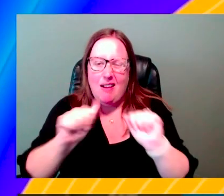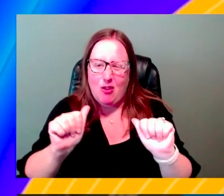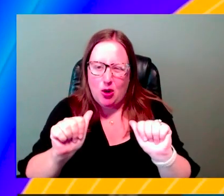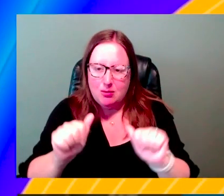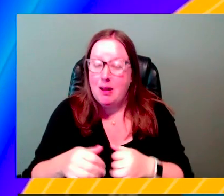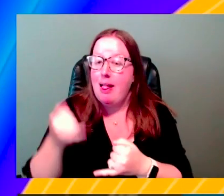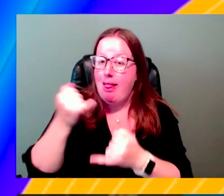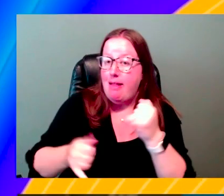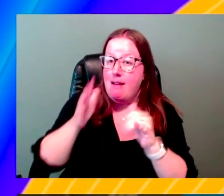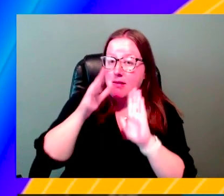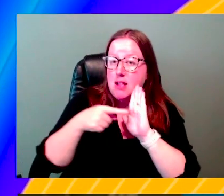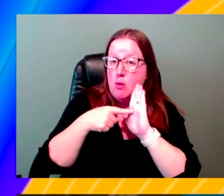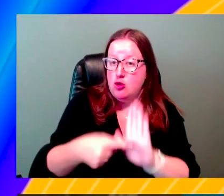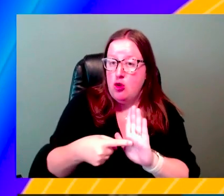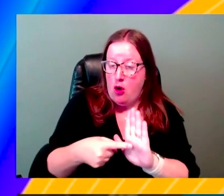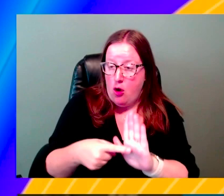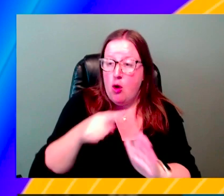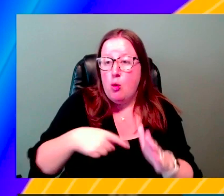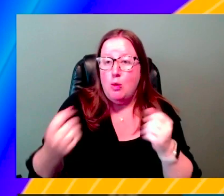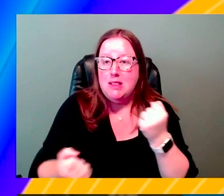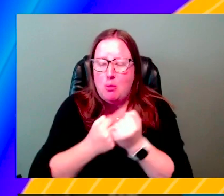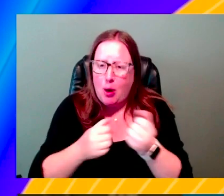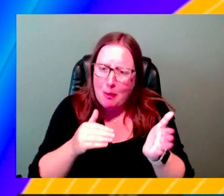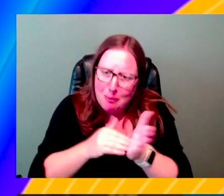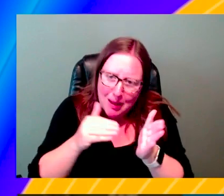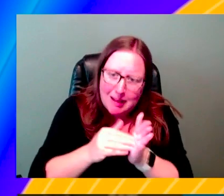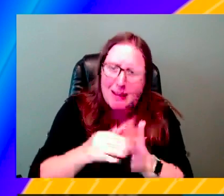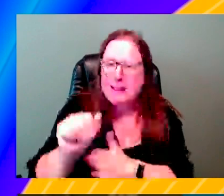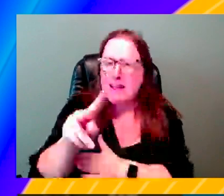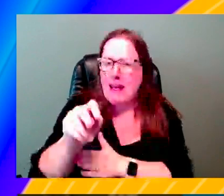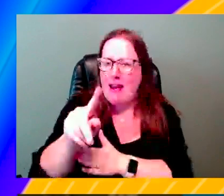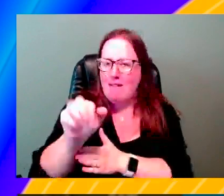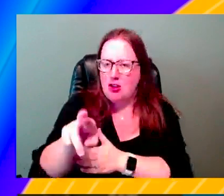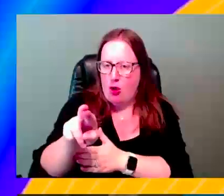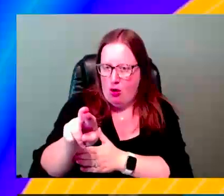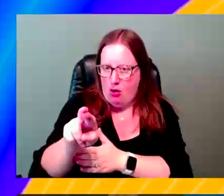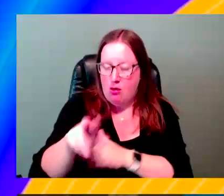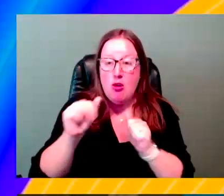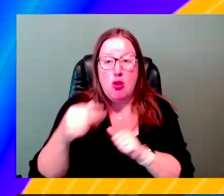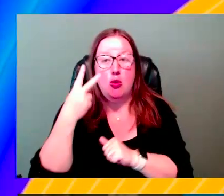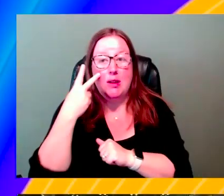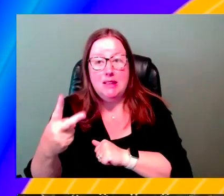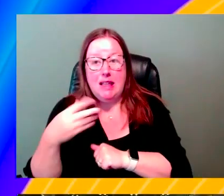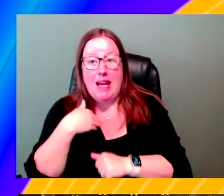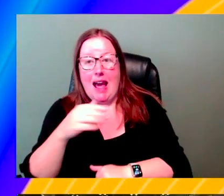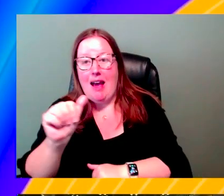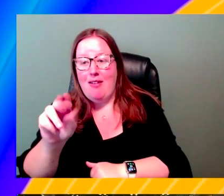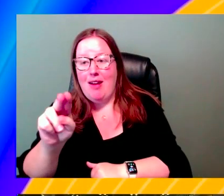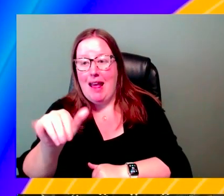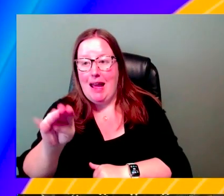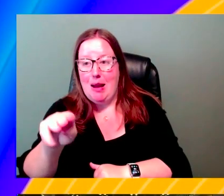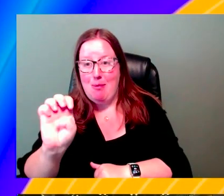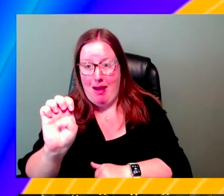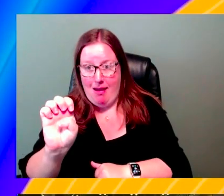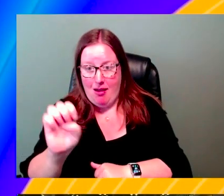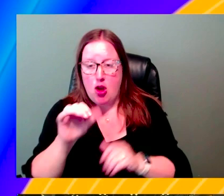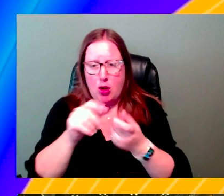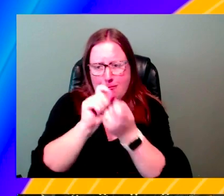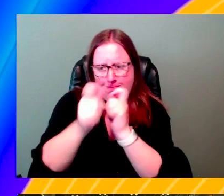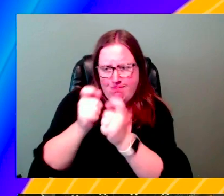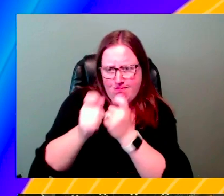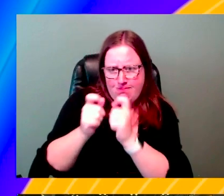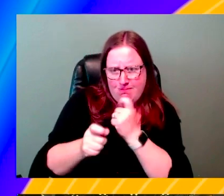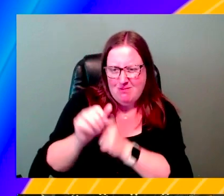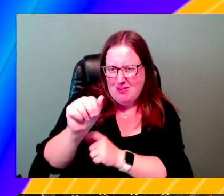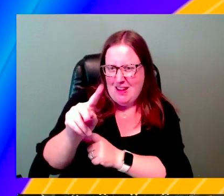show, is that we do support millions of avatar customization options. So you can see here I have an anime style avatar. You can customize your own avatar, and they'll automatically